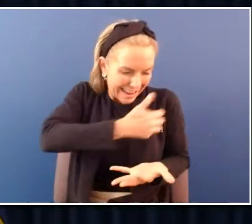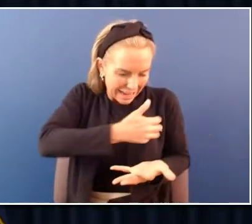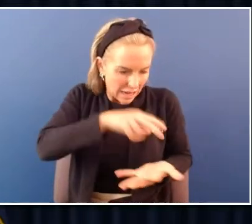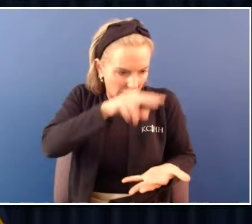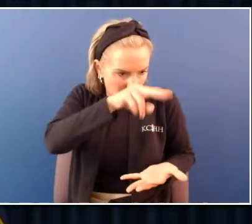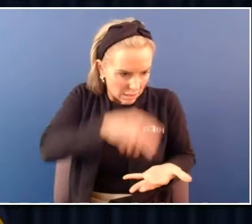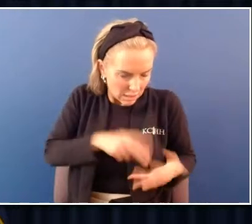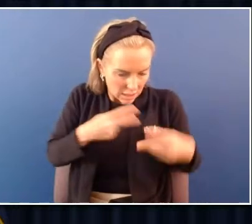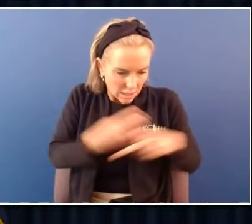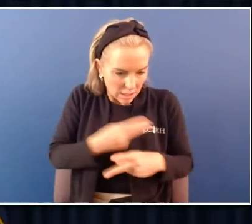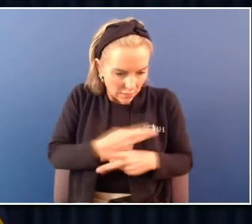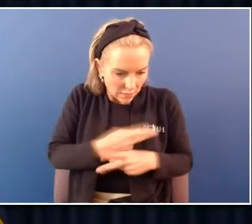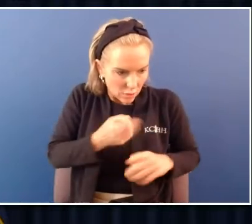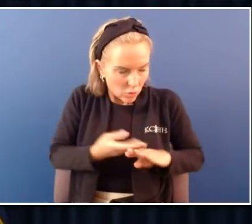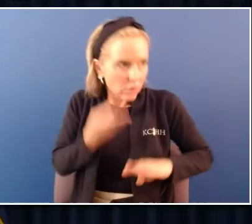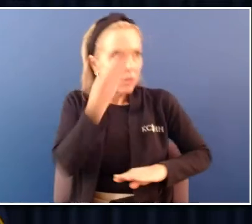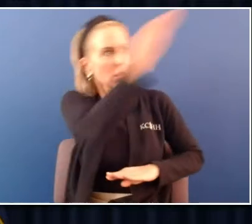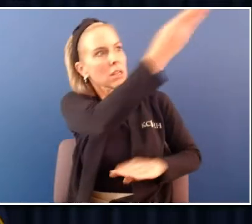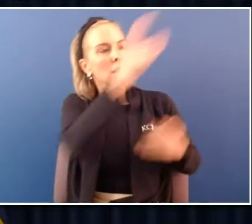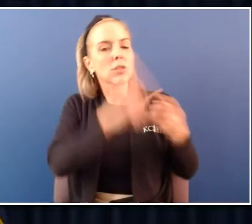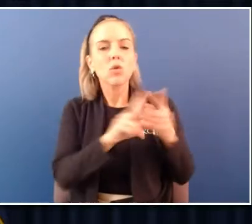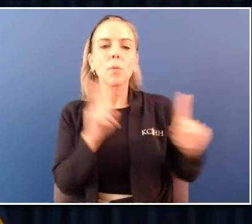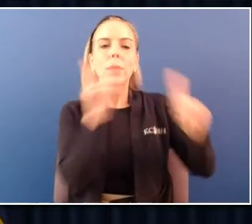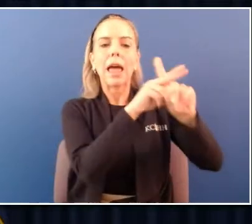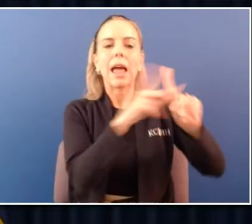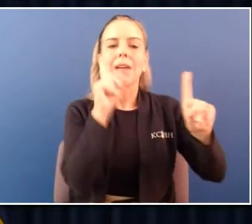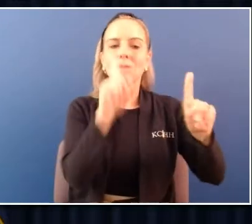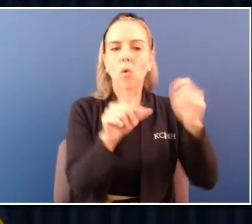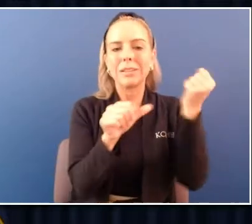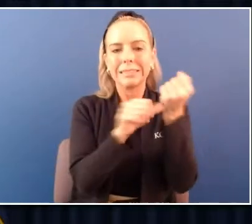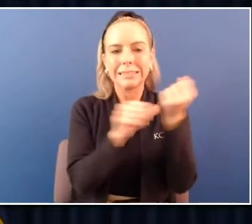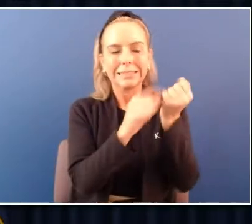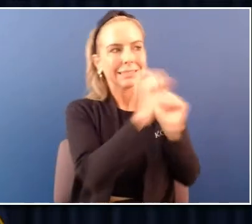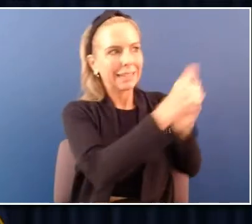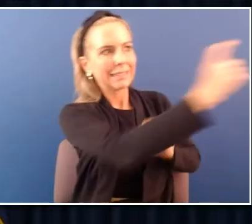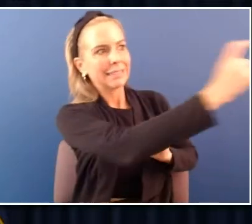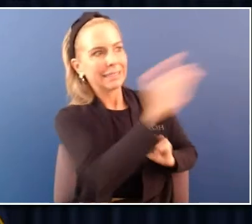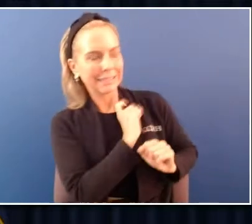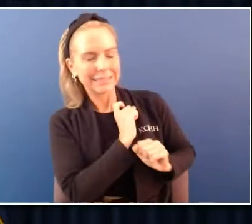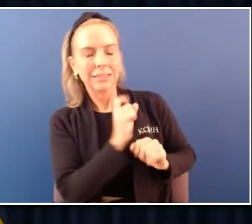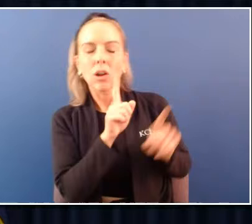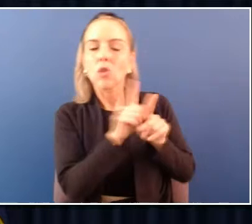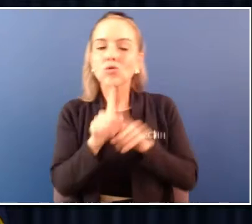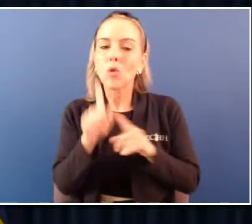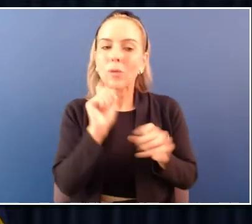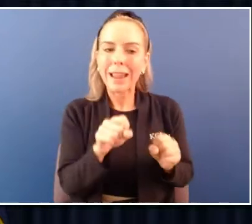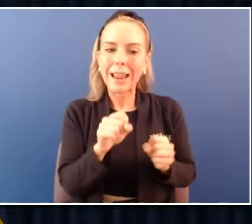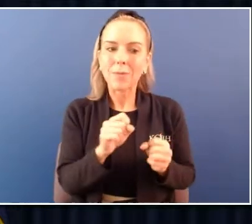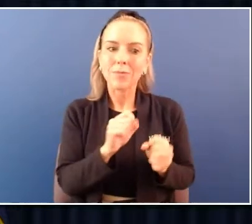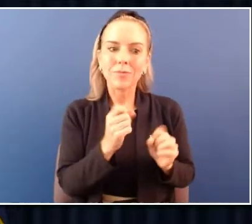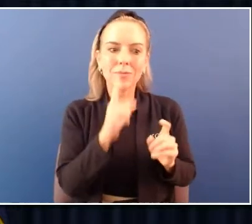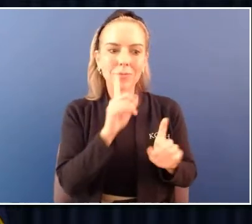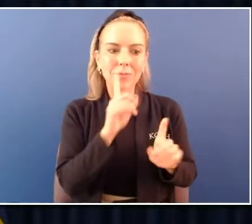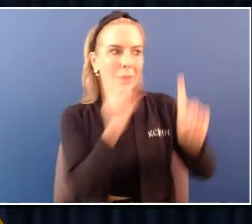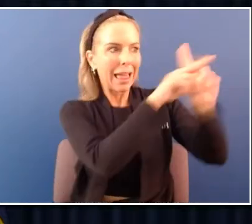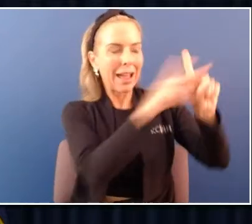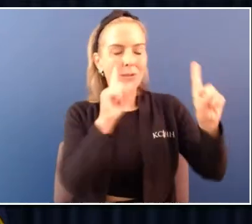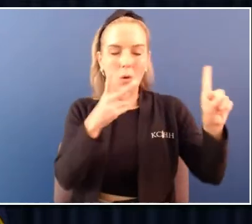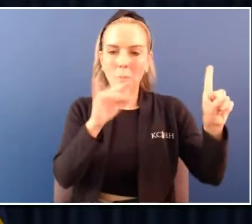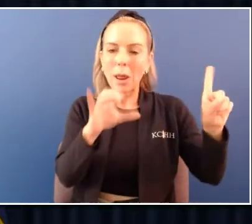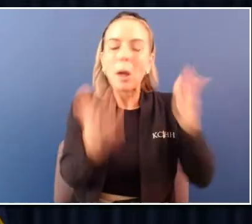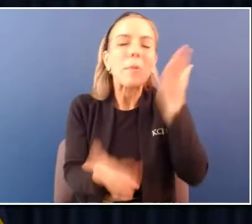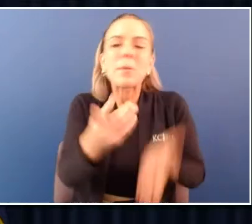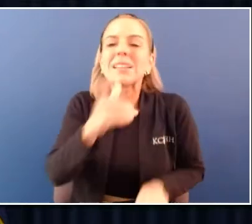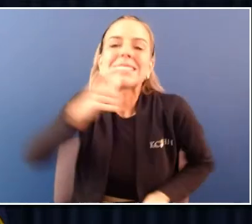individual assistance and to apply for public assistance. So even though you might not need that assistance,